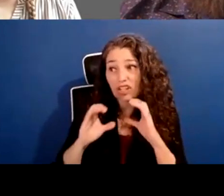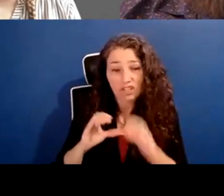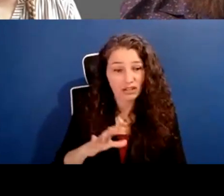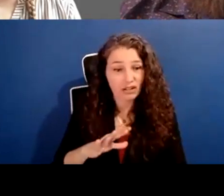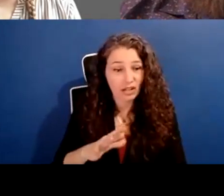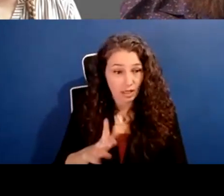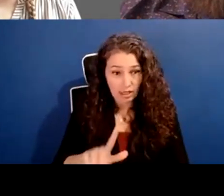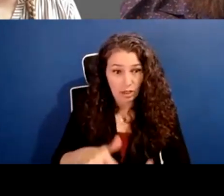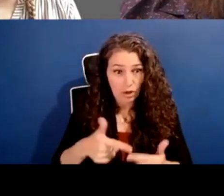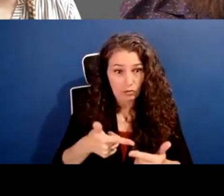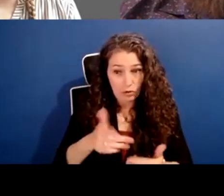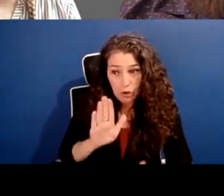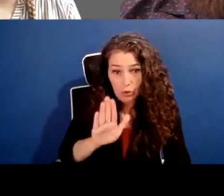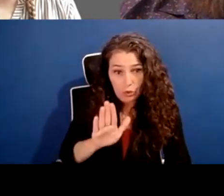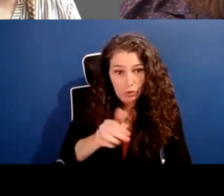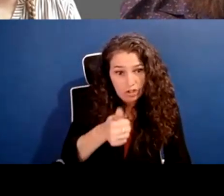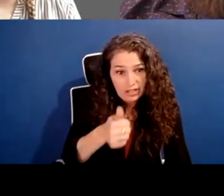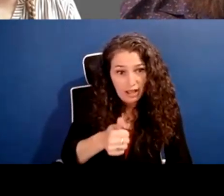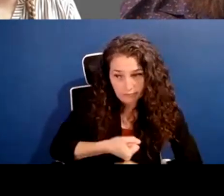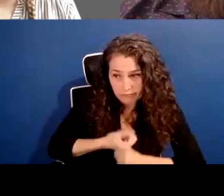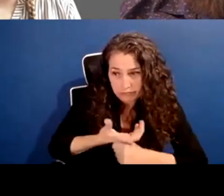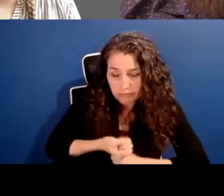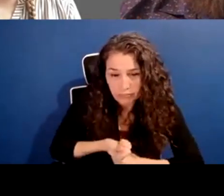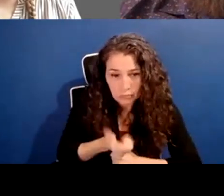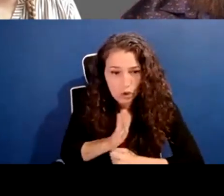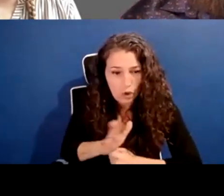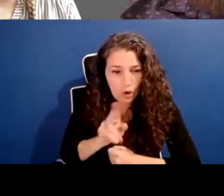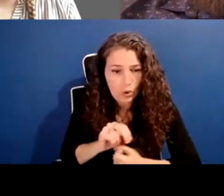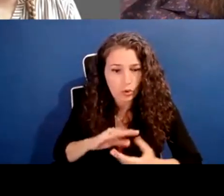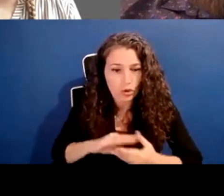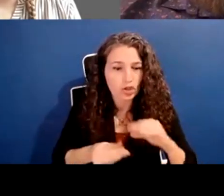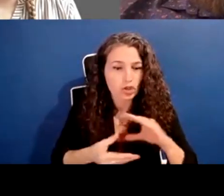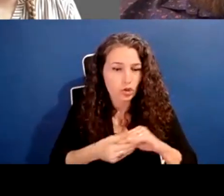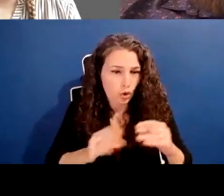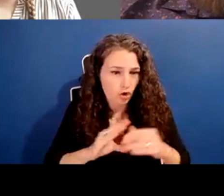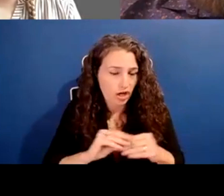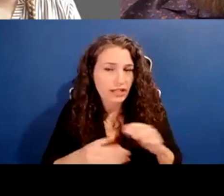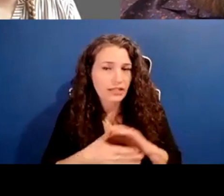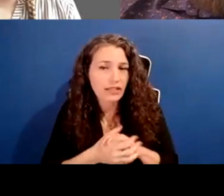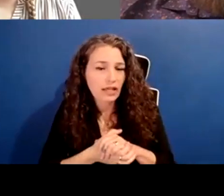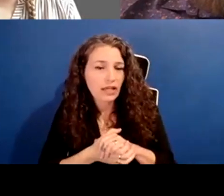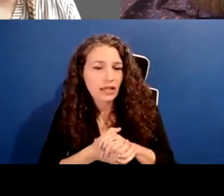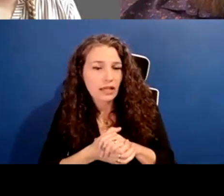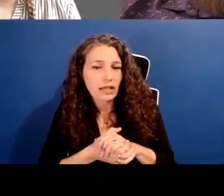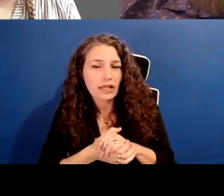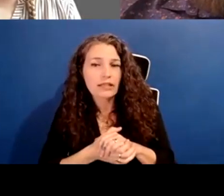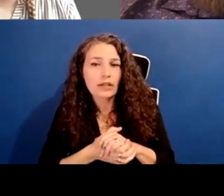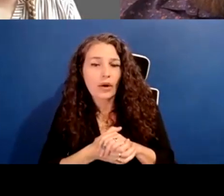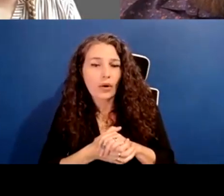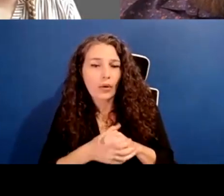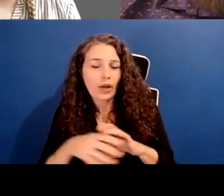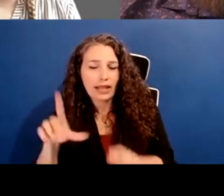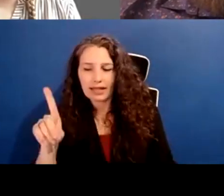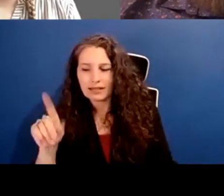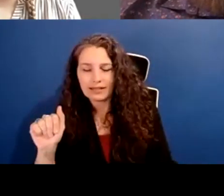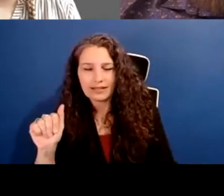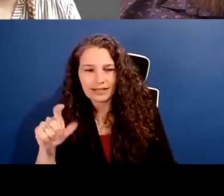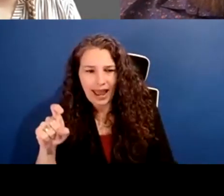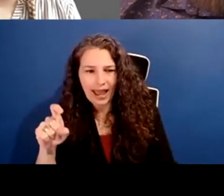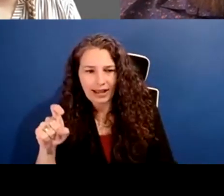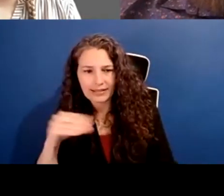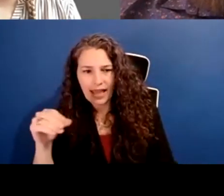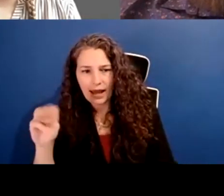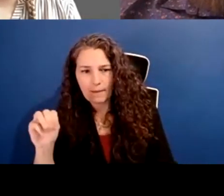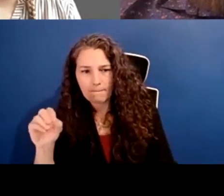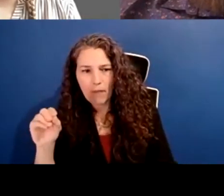like a podcaster I really admire that does this is Armchair Expert, Dax and Monica. Like they often kind of tell their own kind